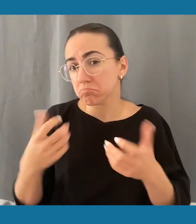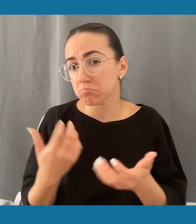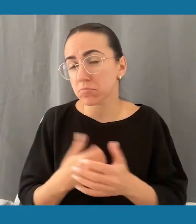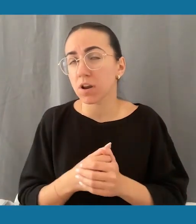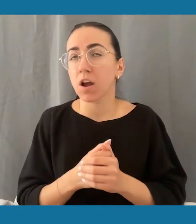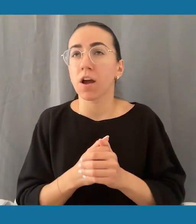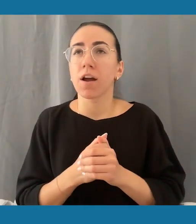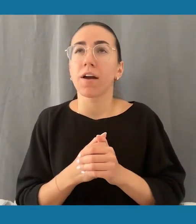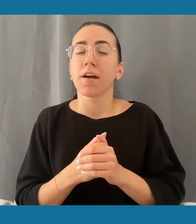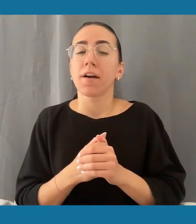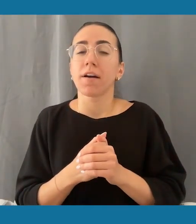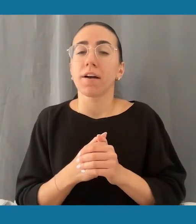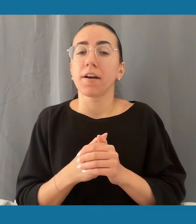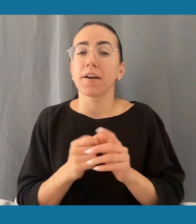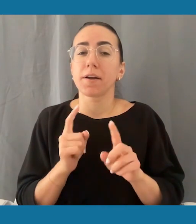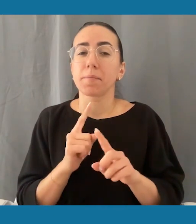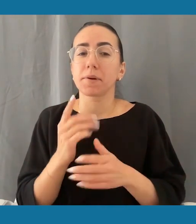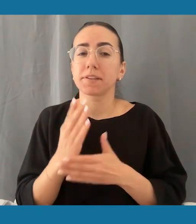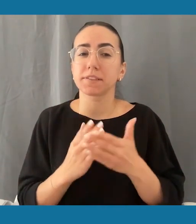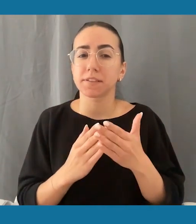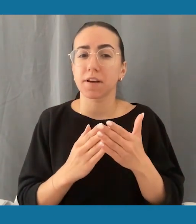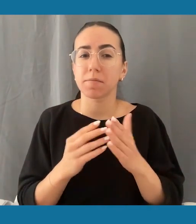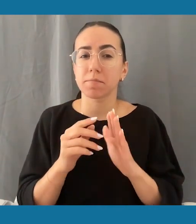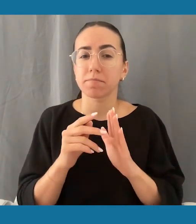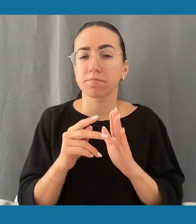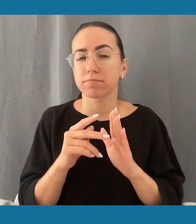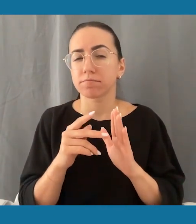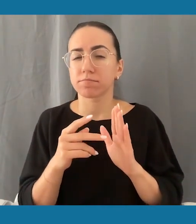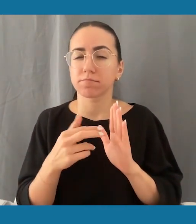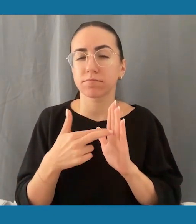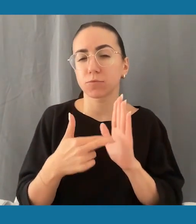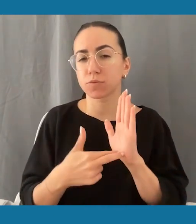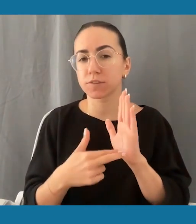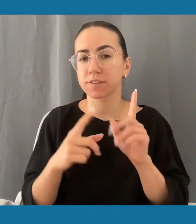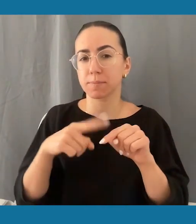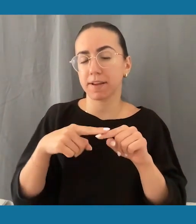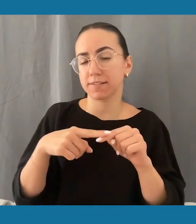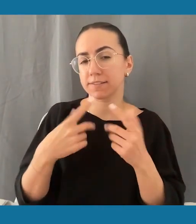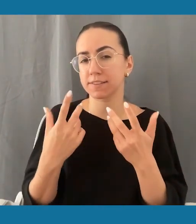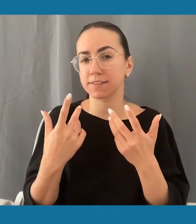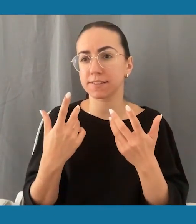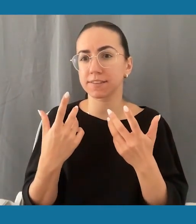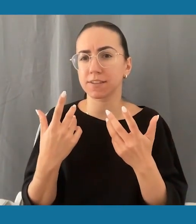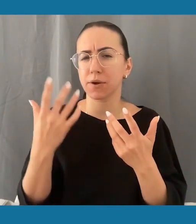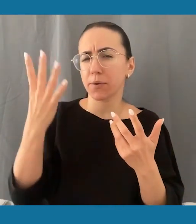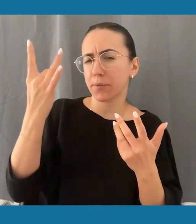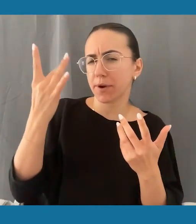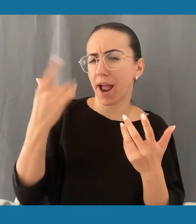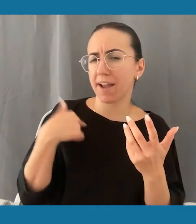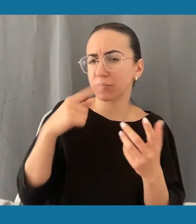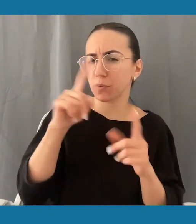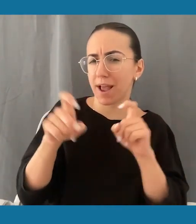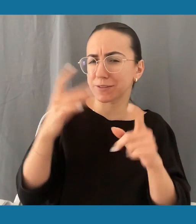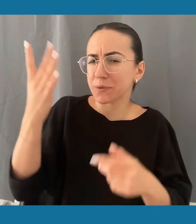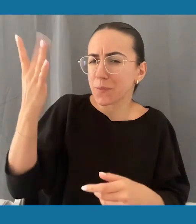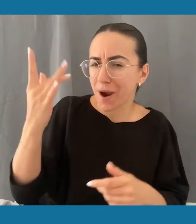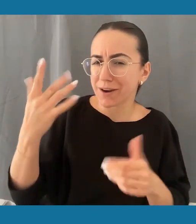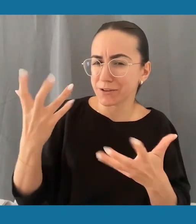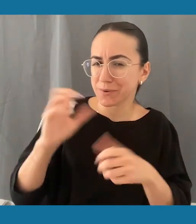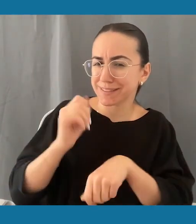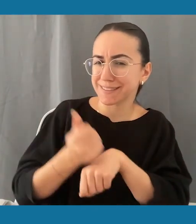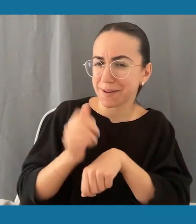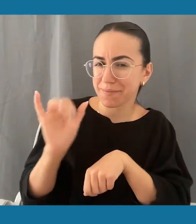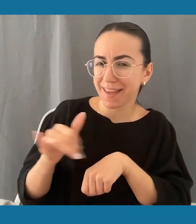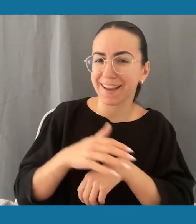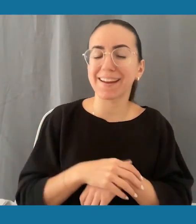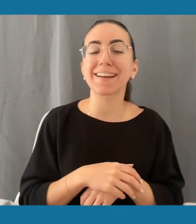The facts and circumstances will dictate whether and answer the question why you would do that. On the one hand, if